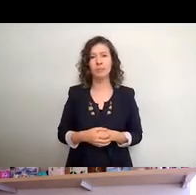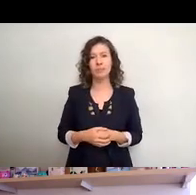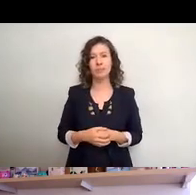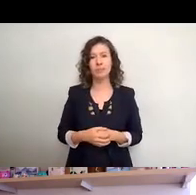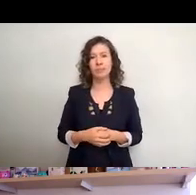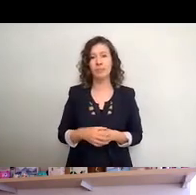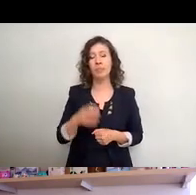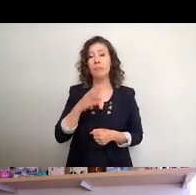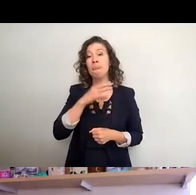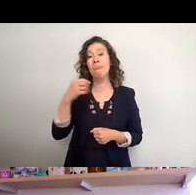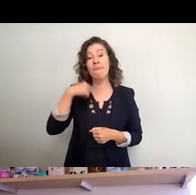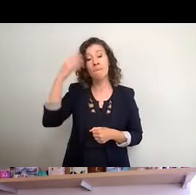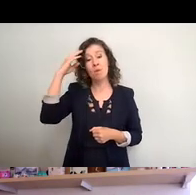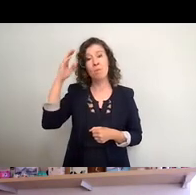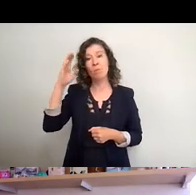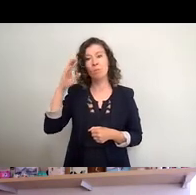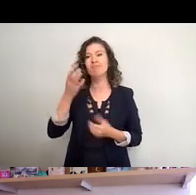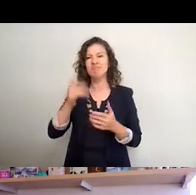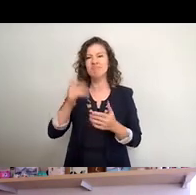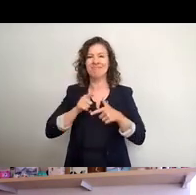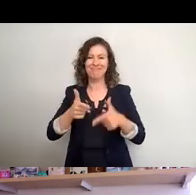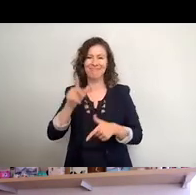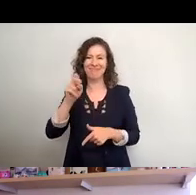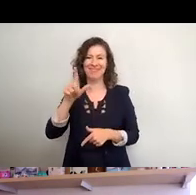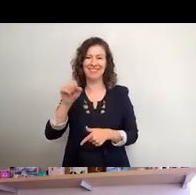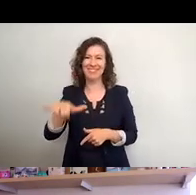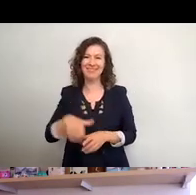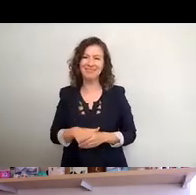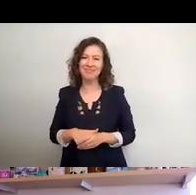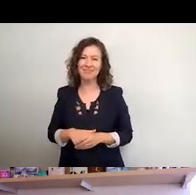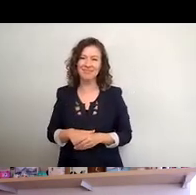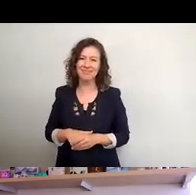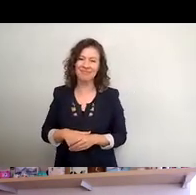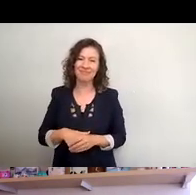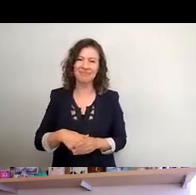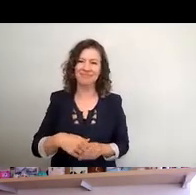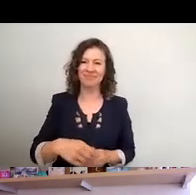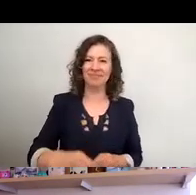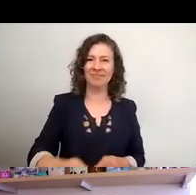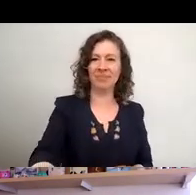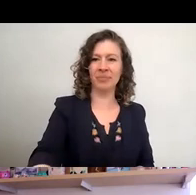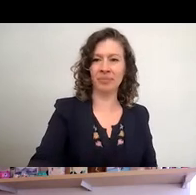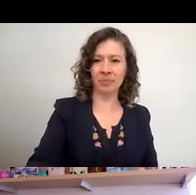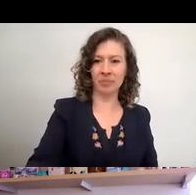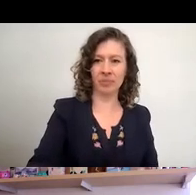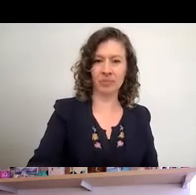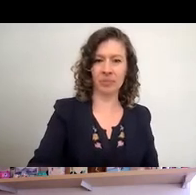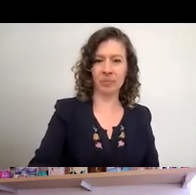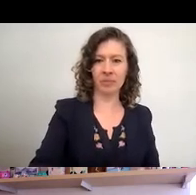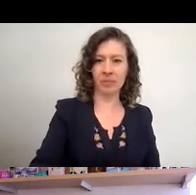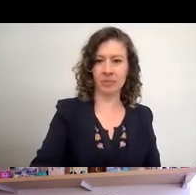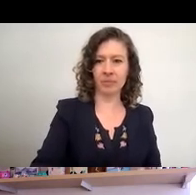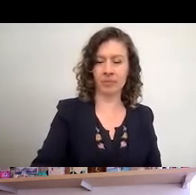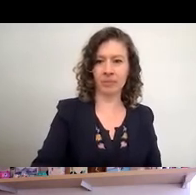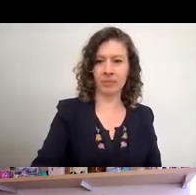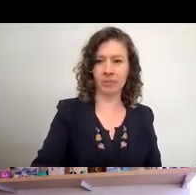And we know that, the prenatal and perinatal periods can be associated with significant emotional distress